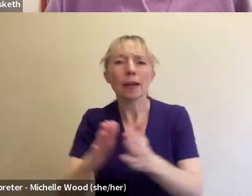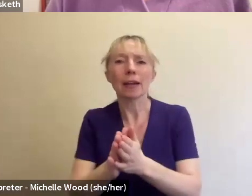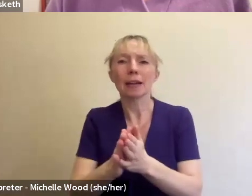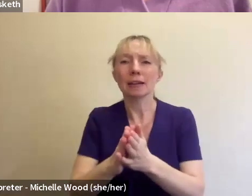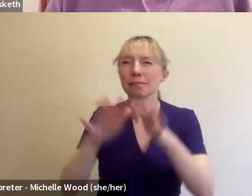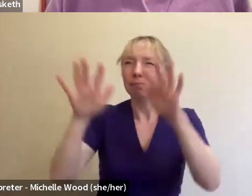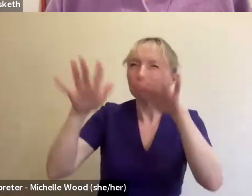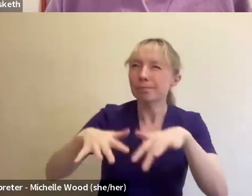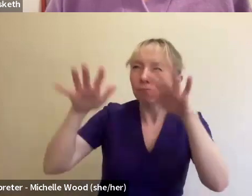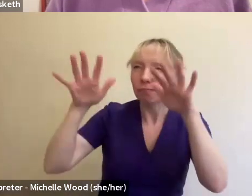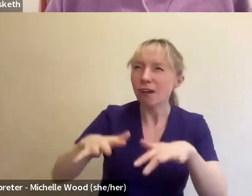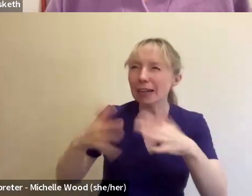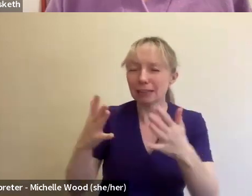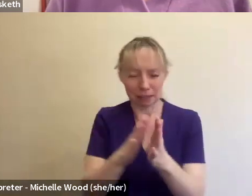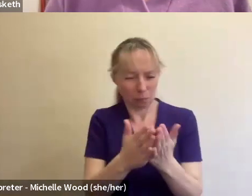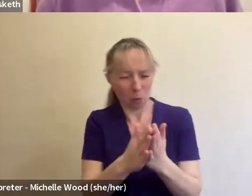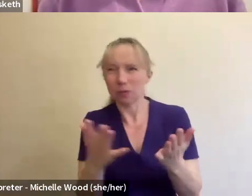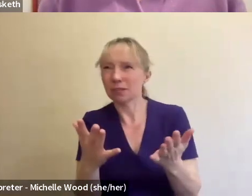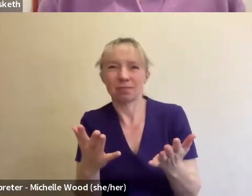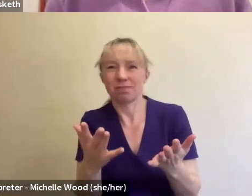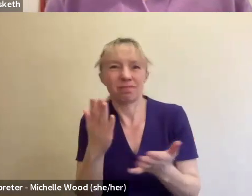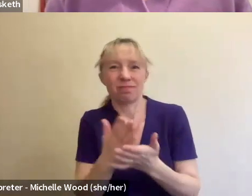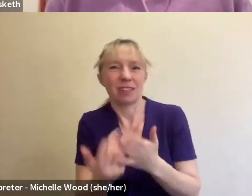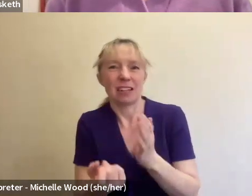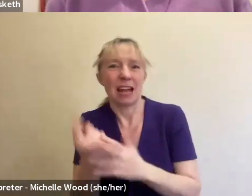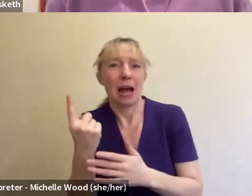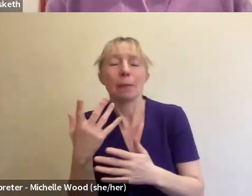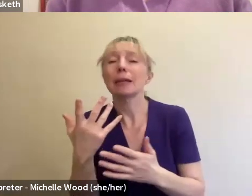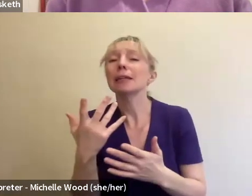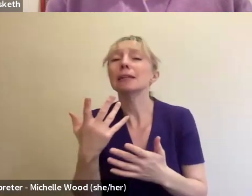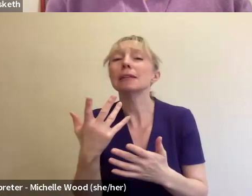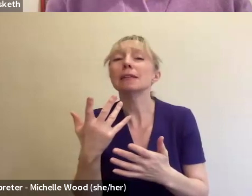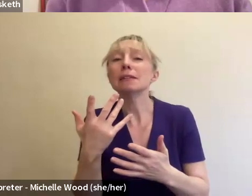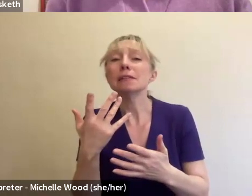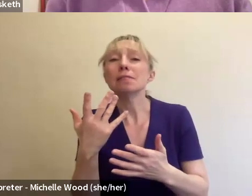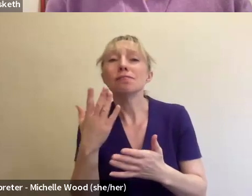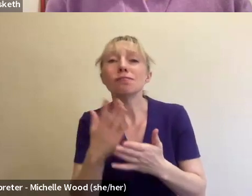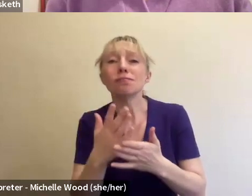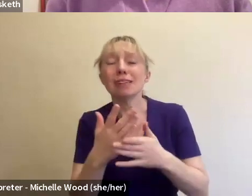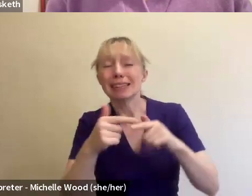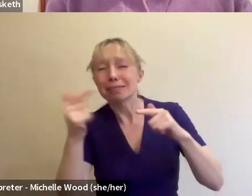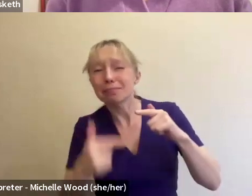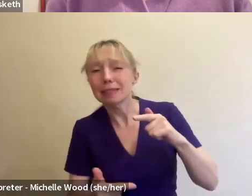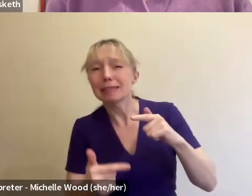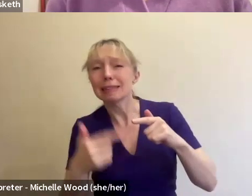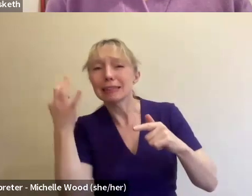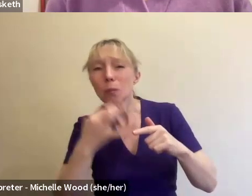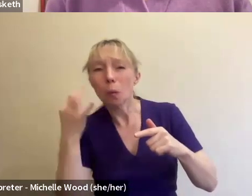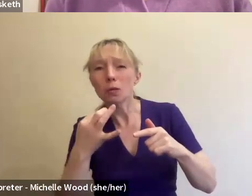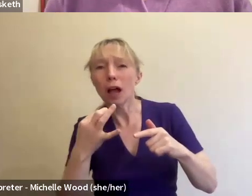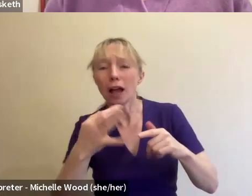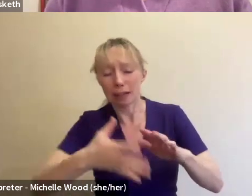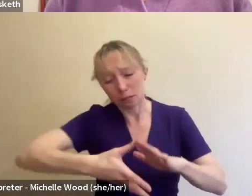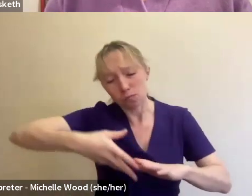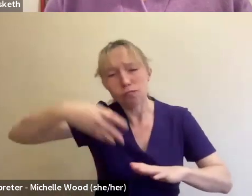foreign companies claim even the limited amount of deep borewell water for commercial purposes. The poet laments over